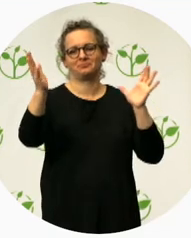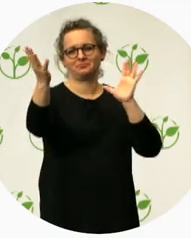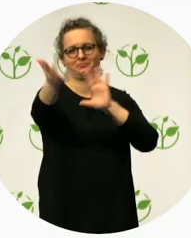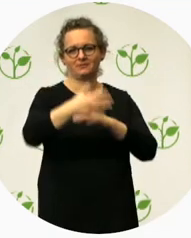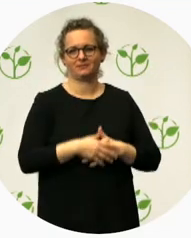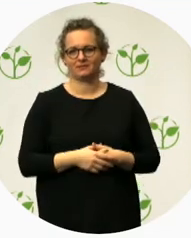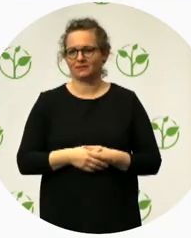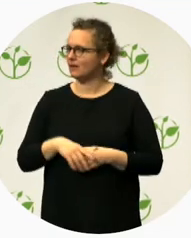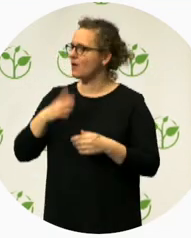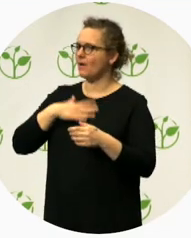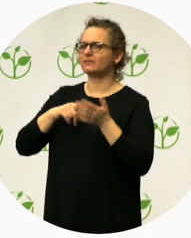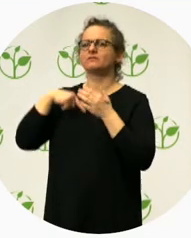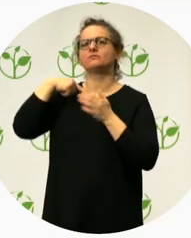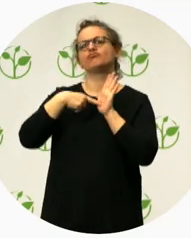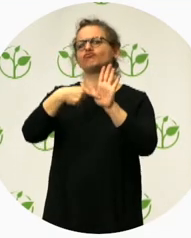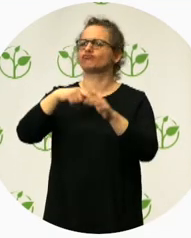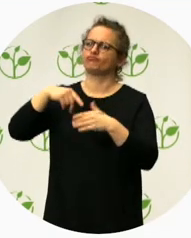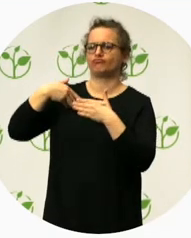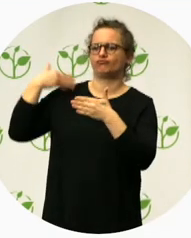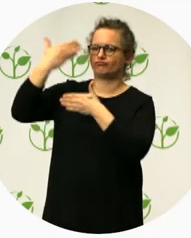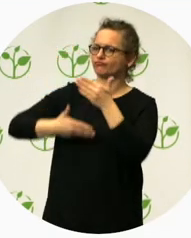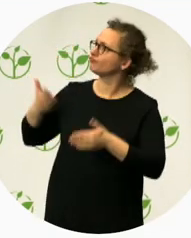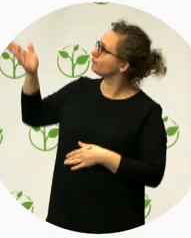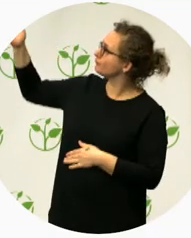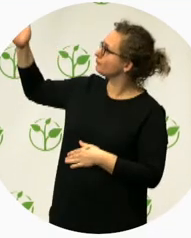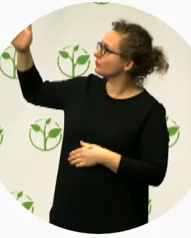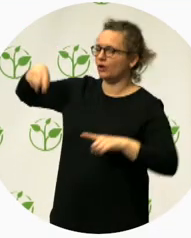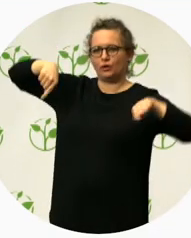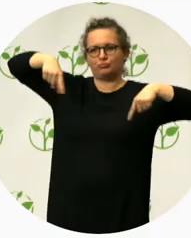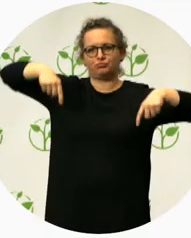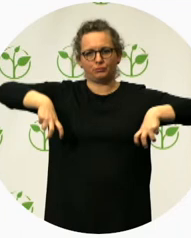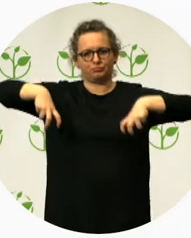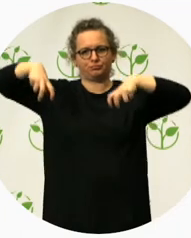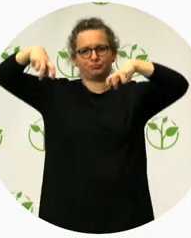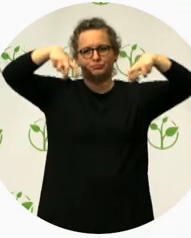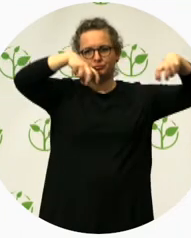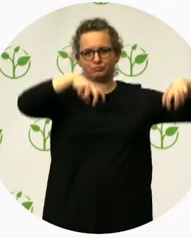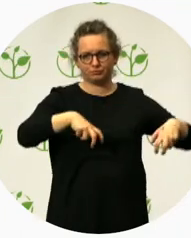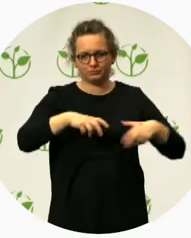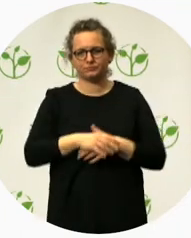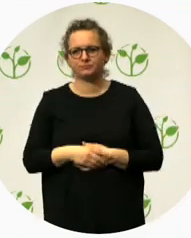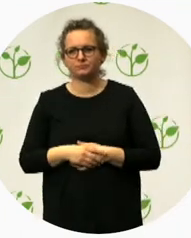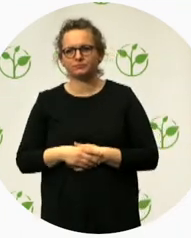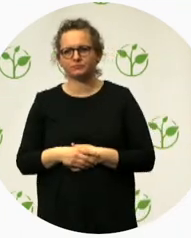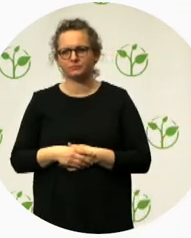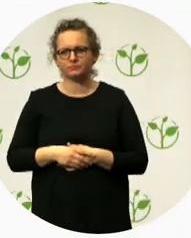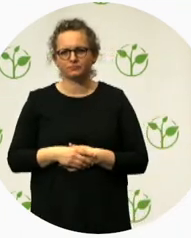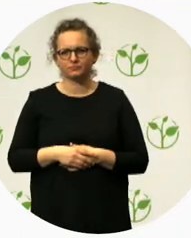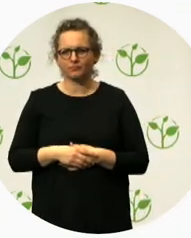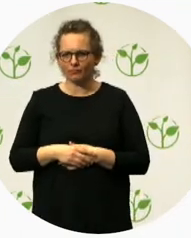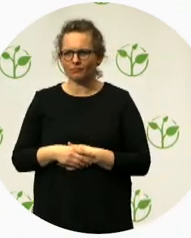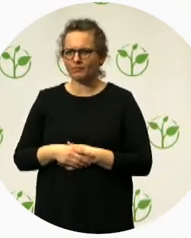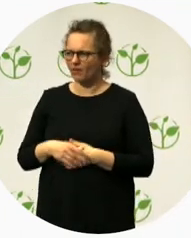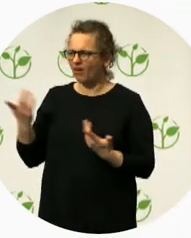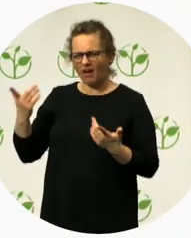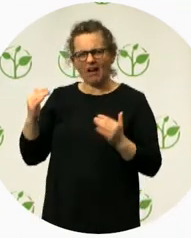please. Yeah, this is when Michael asked us collectively what high-tech solutions that we wanted to talk